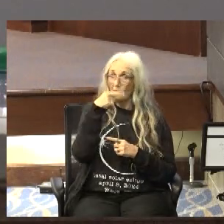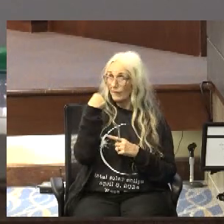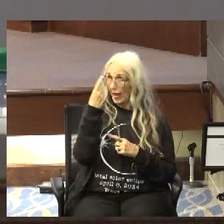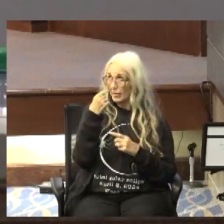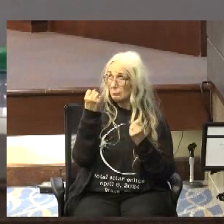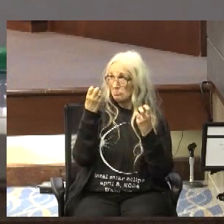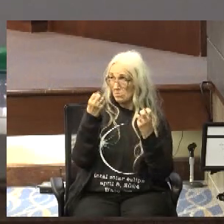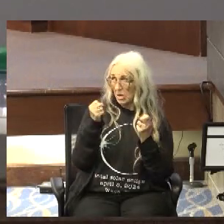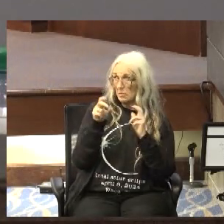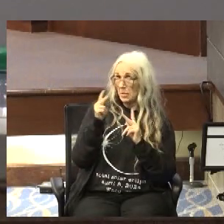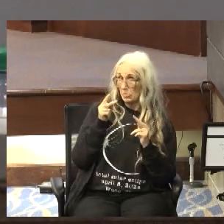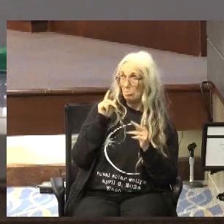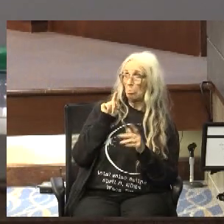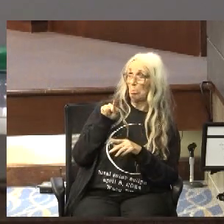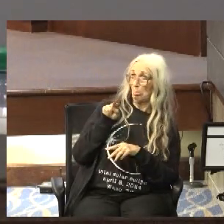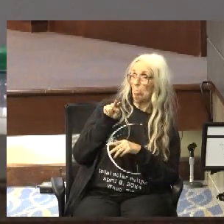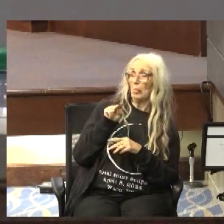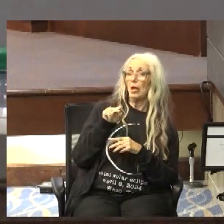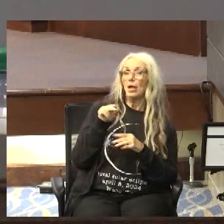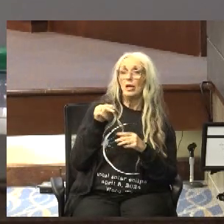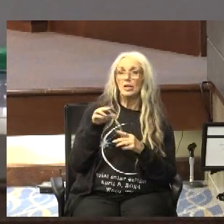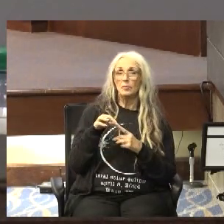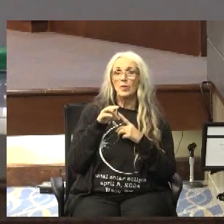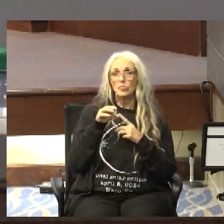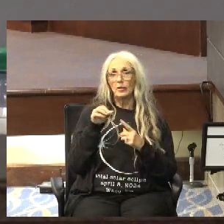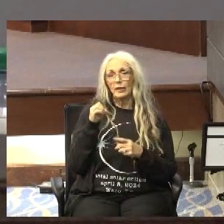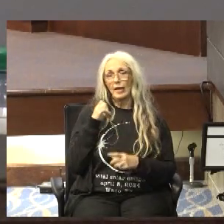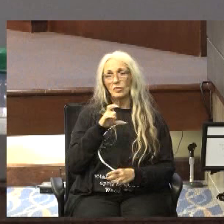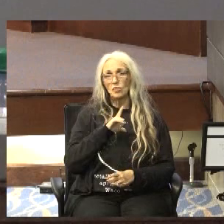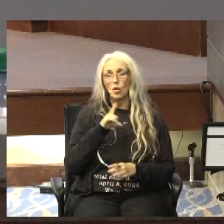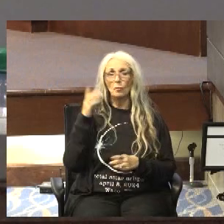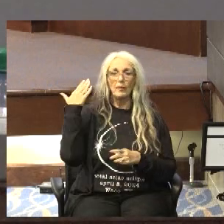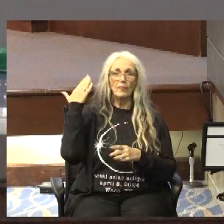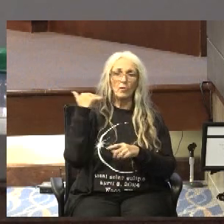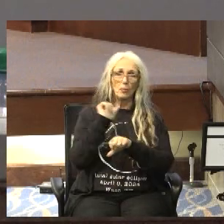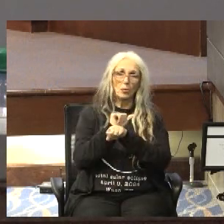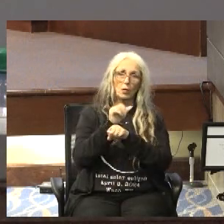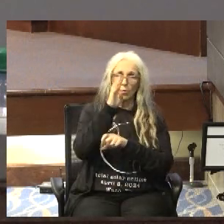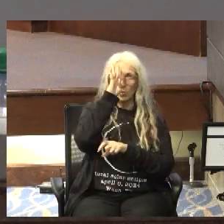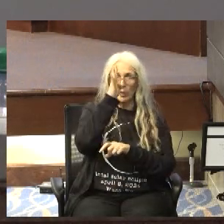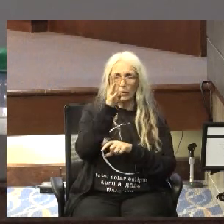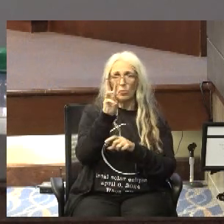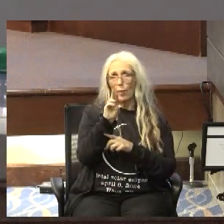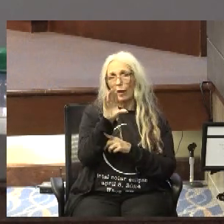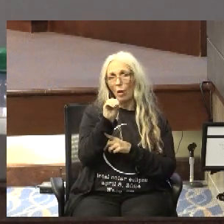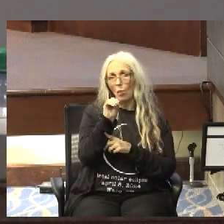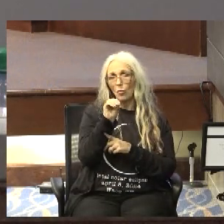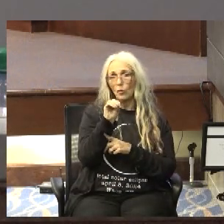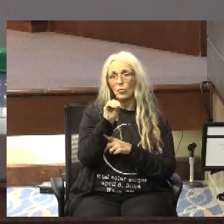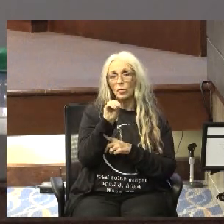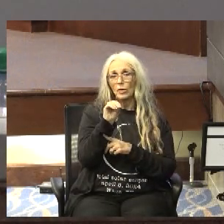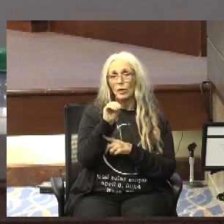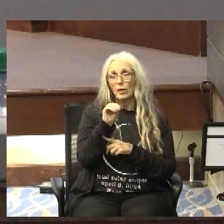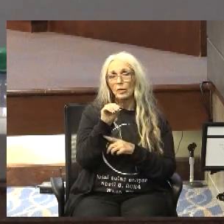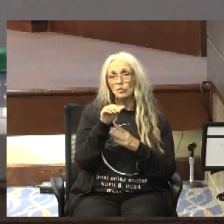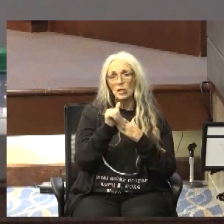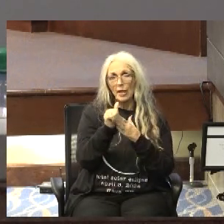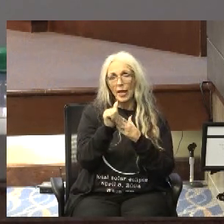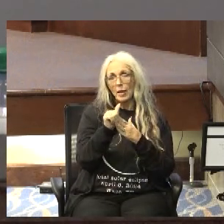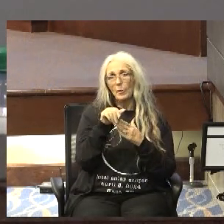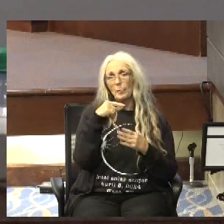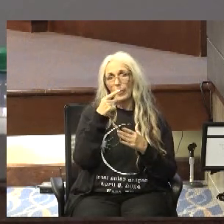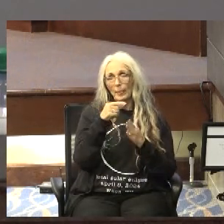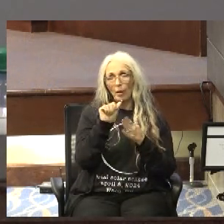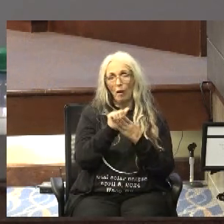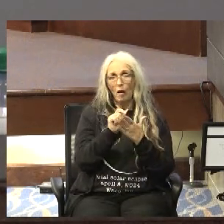many in this room and certainly to the council. She previously served over at Creative Waco, where she led public art and grant